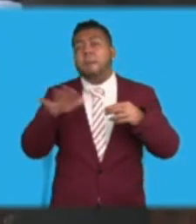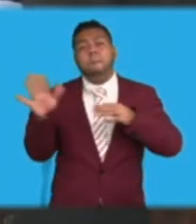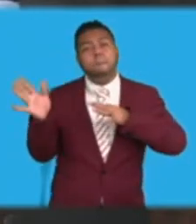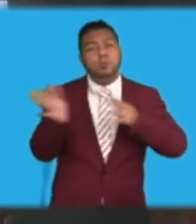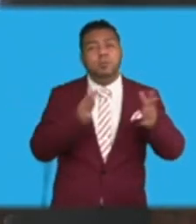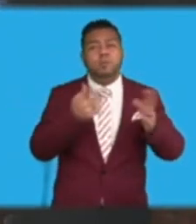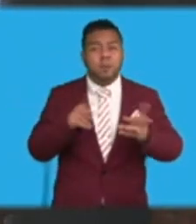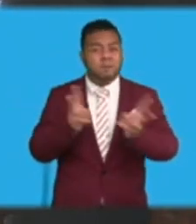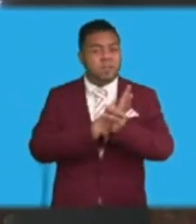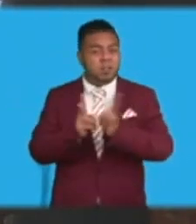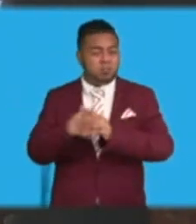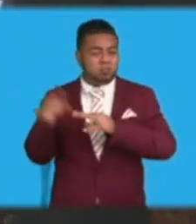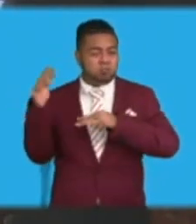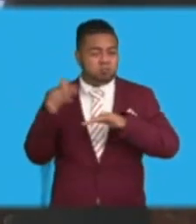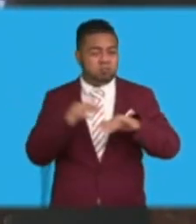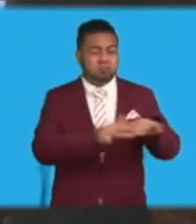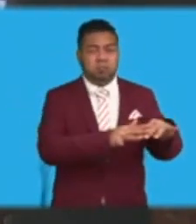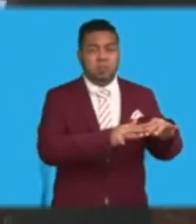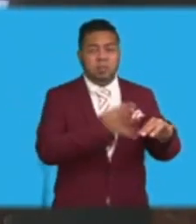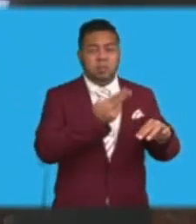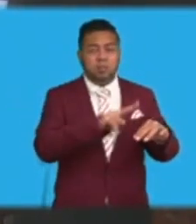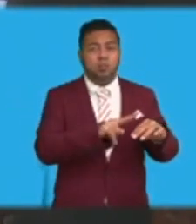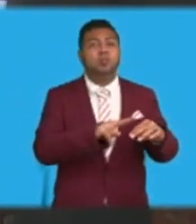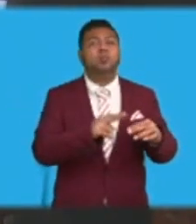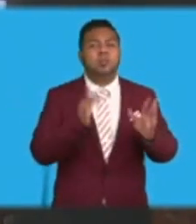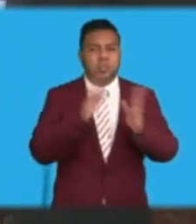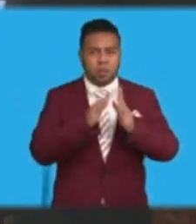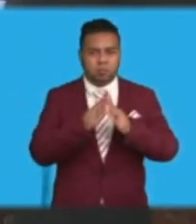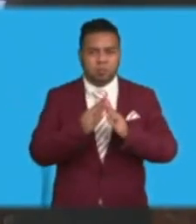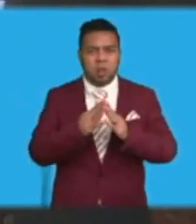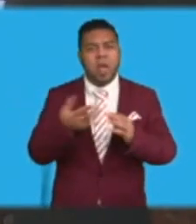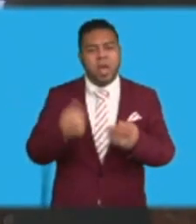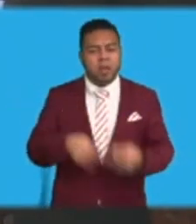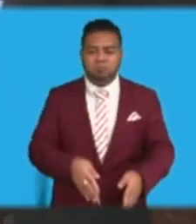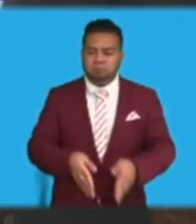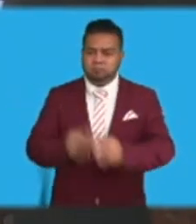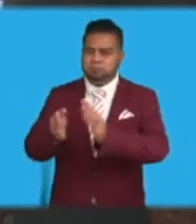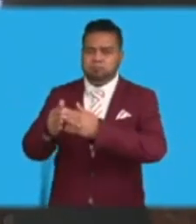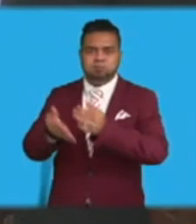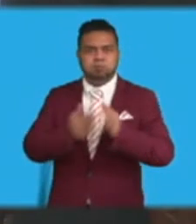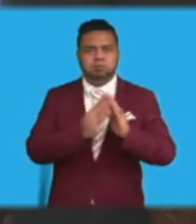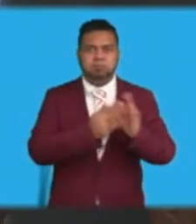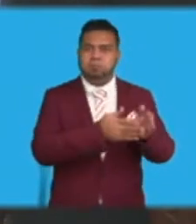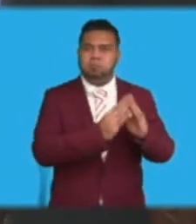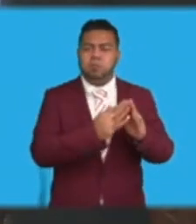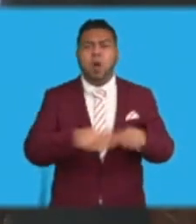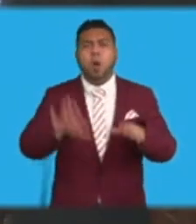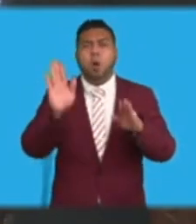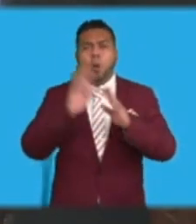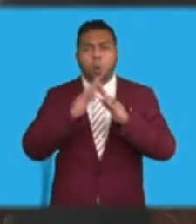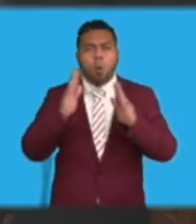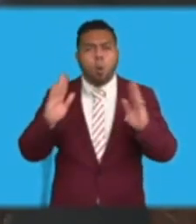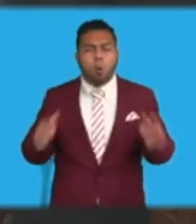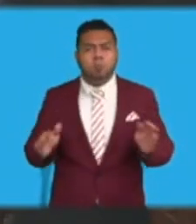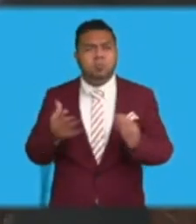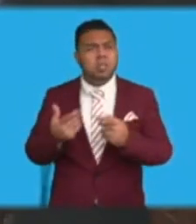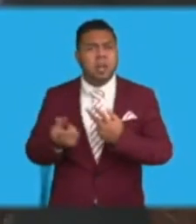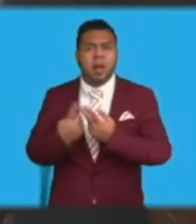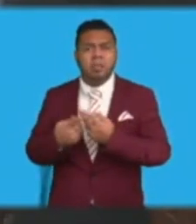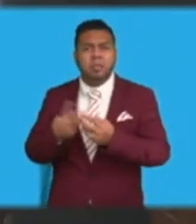Fiji, new settlements, including informal settlements, have been built illegally, especially in flood-prone